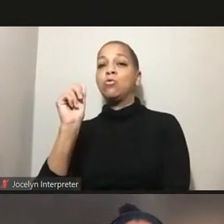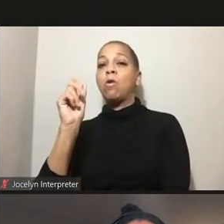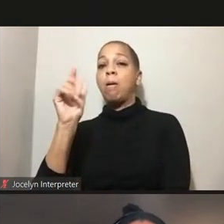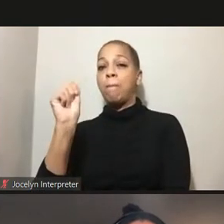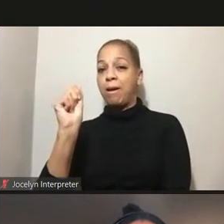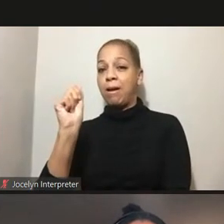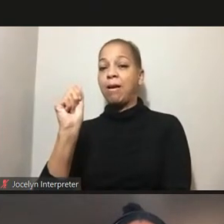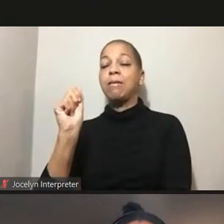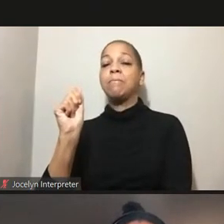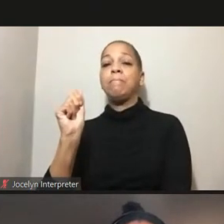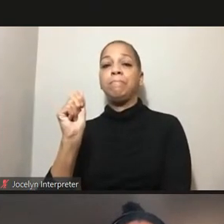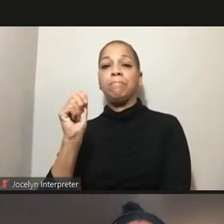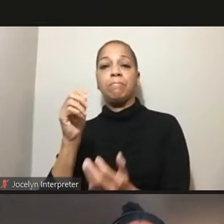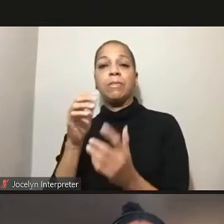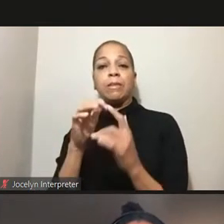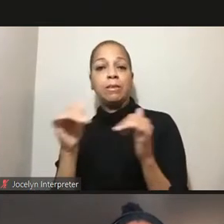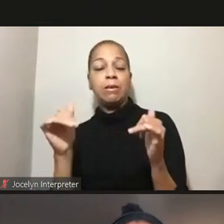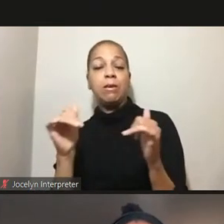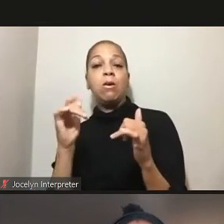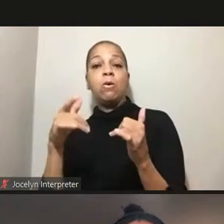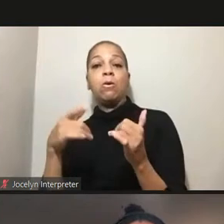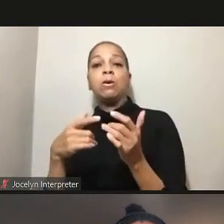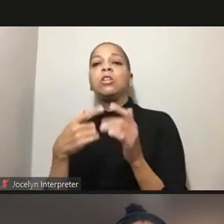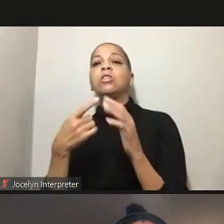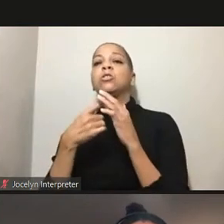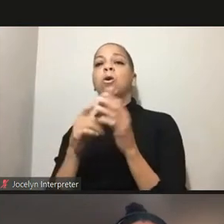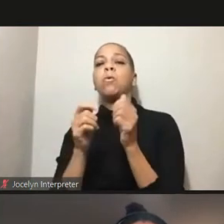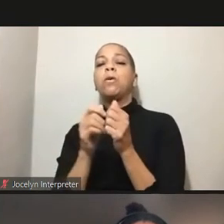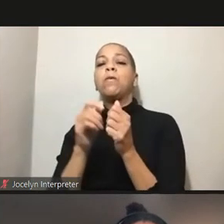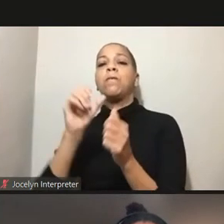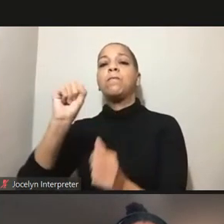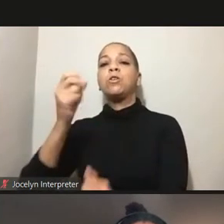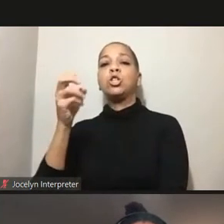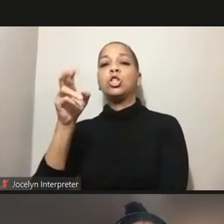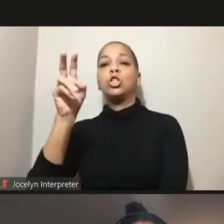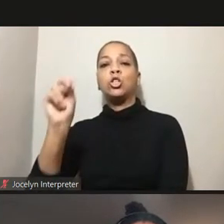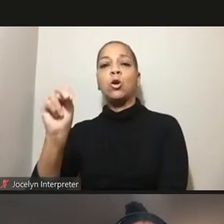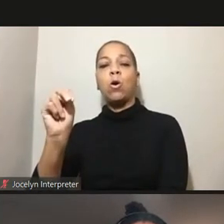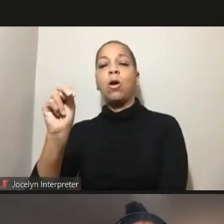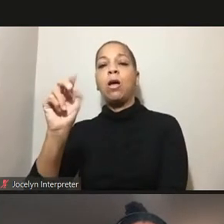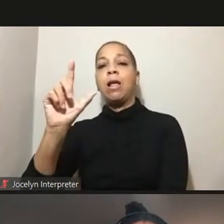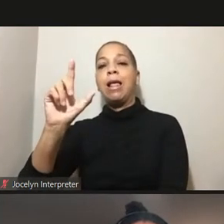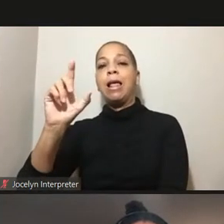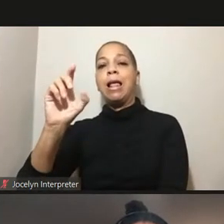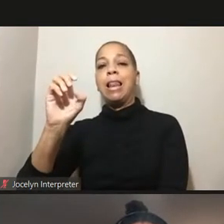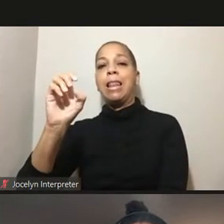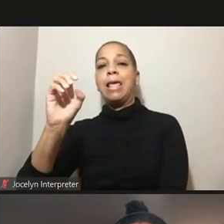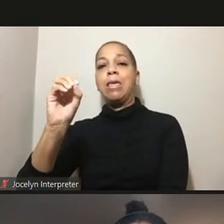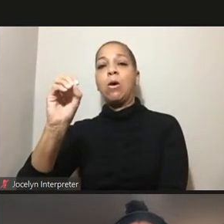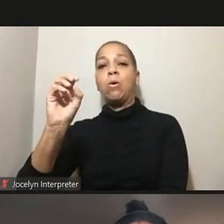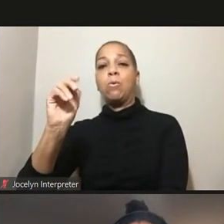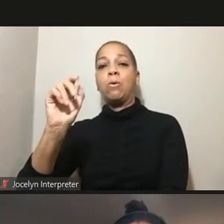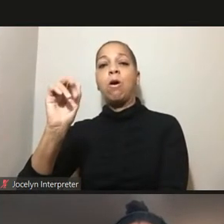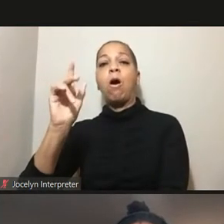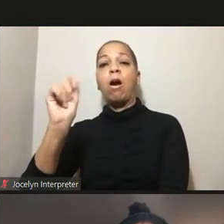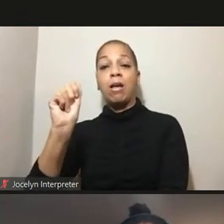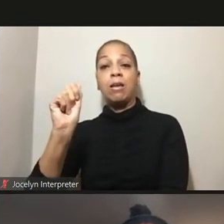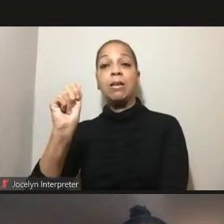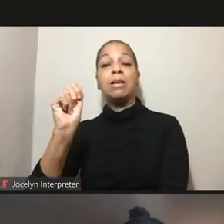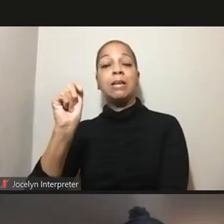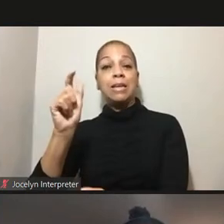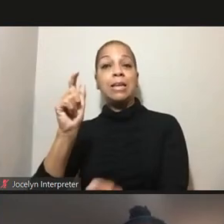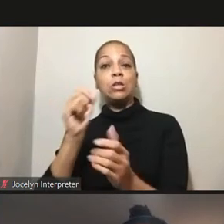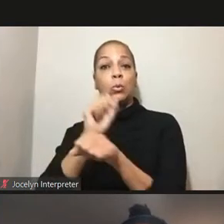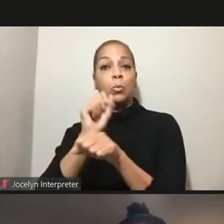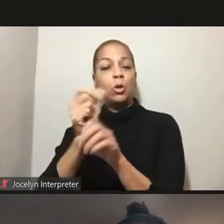came up in discussion with Shaun Leonardo, whose work we have currently on view in MASS MoCA, and which will move to the